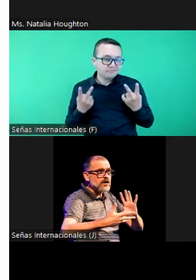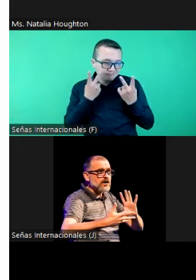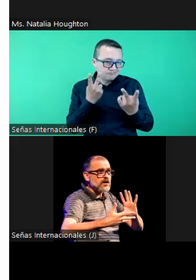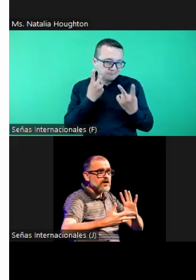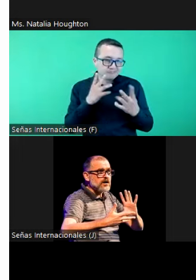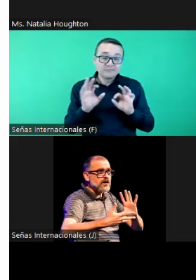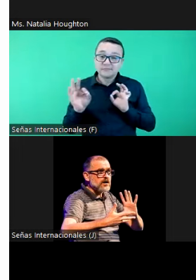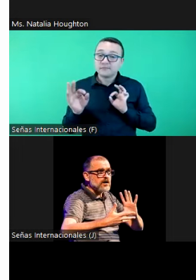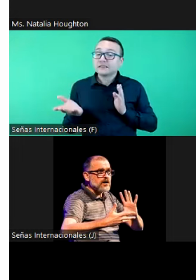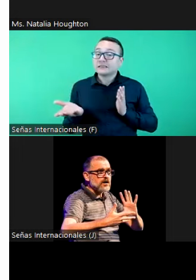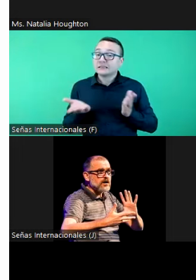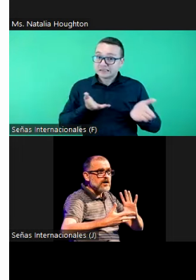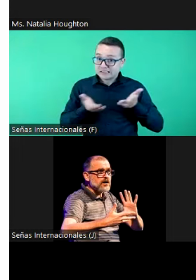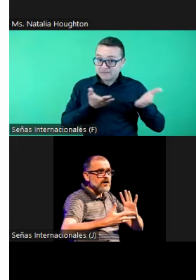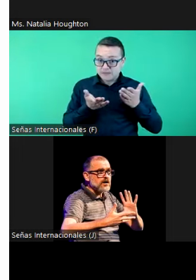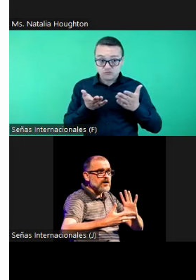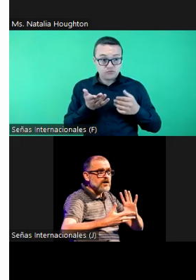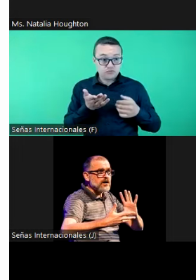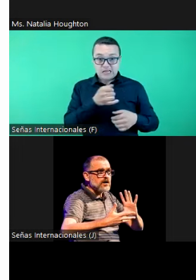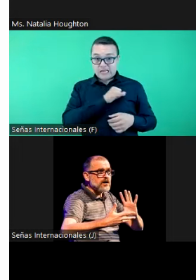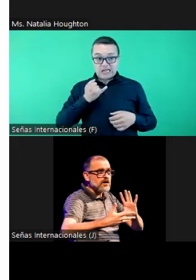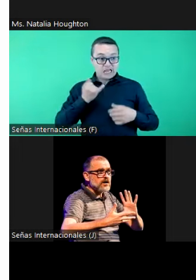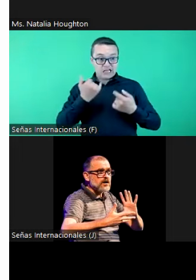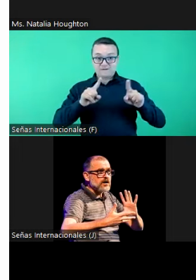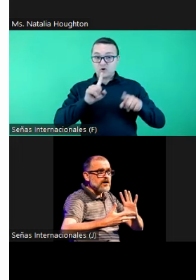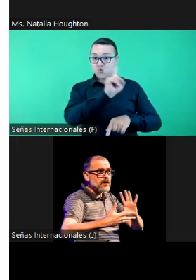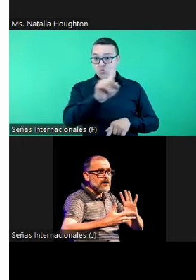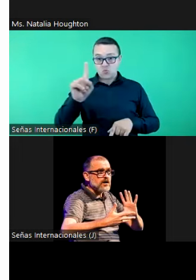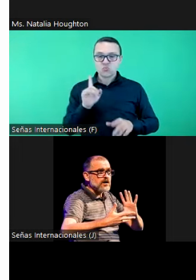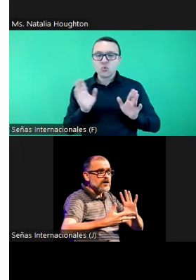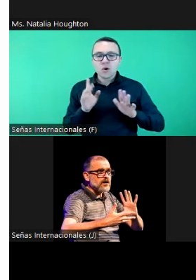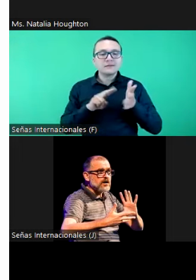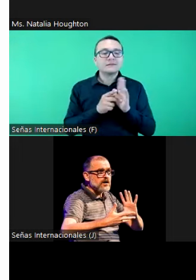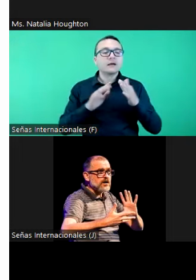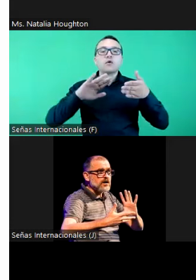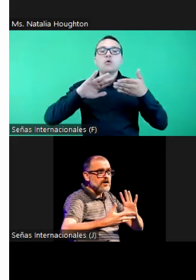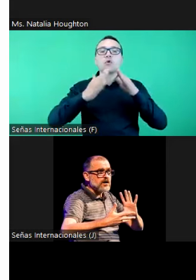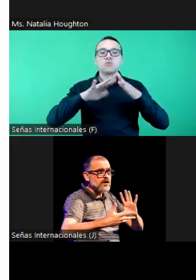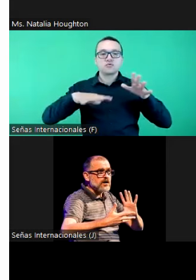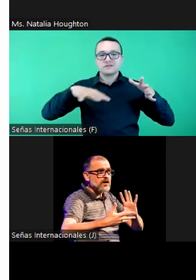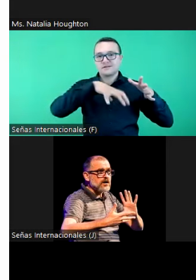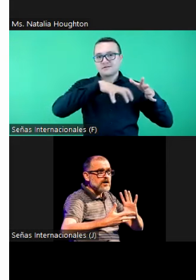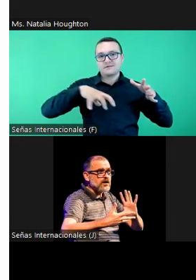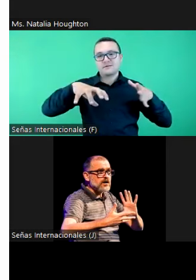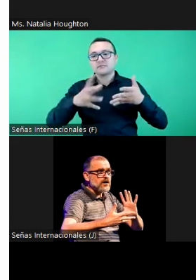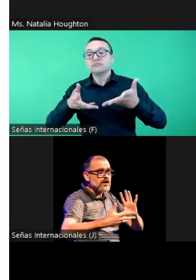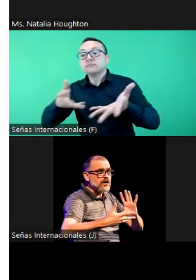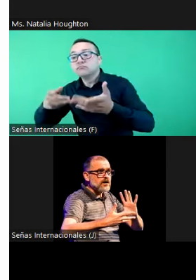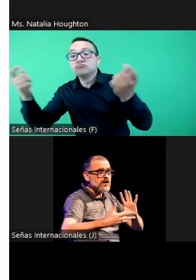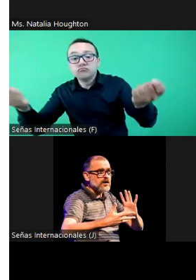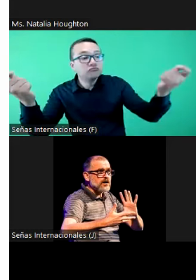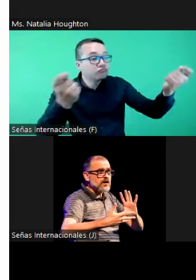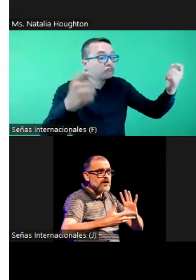and offering not only individual services, but also promoting community health